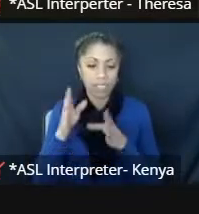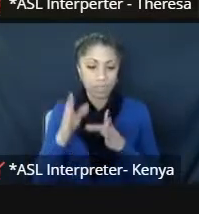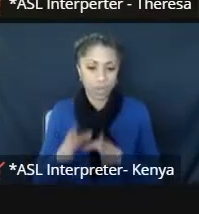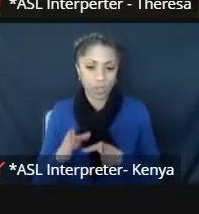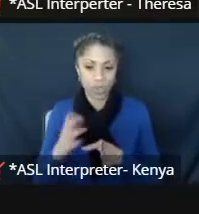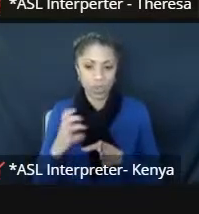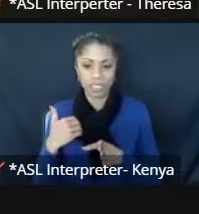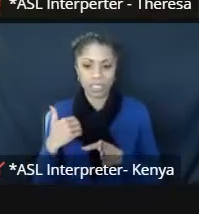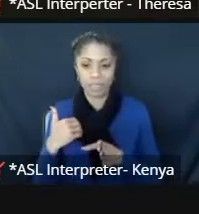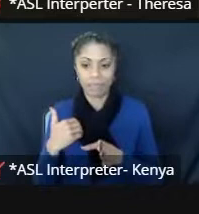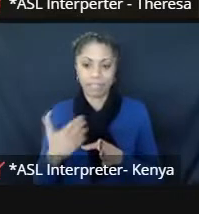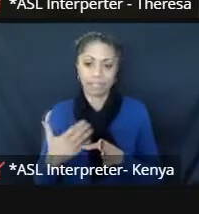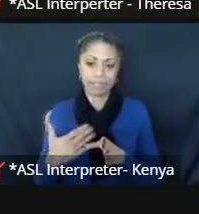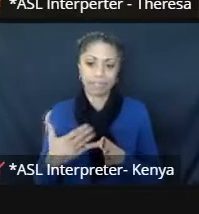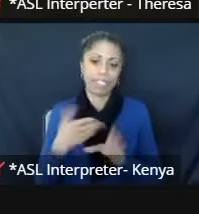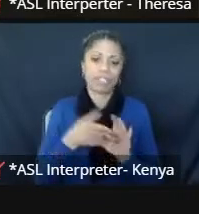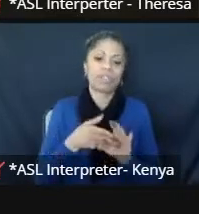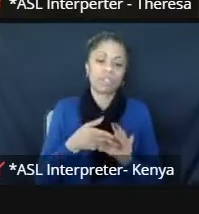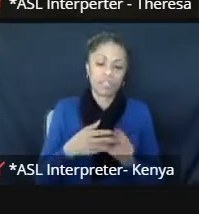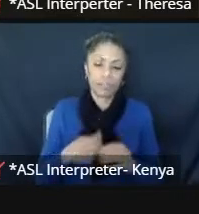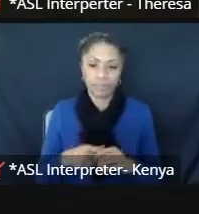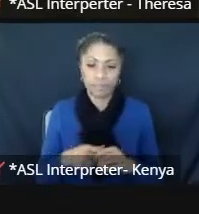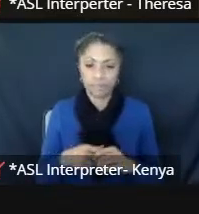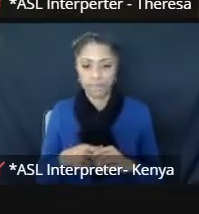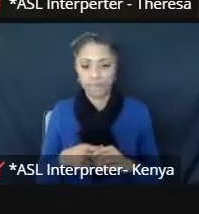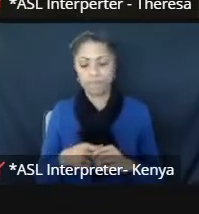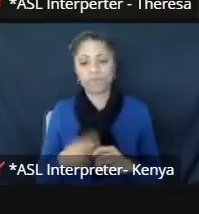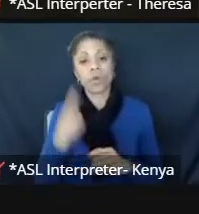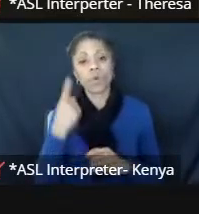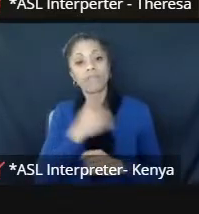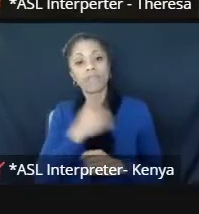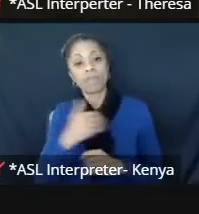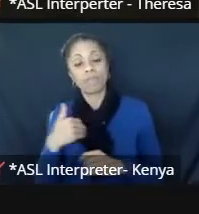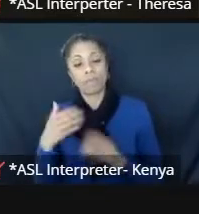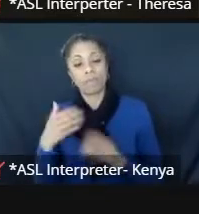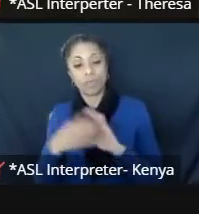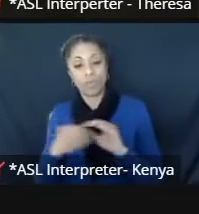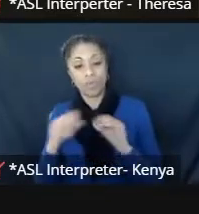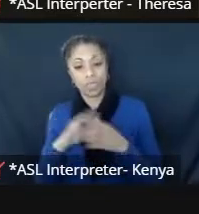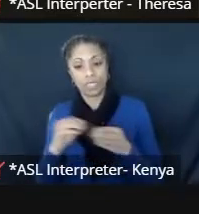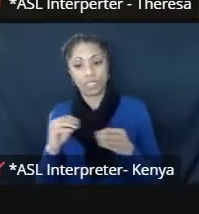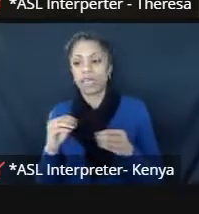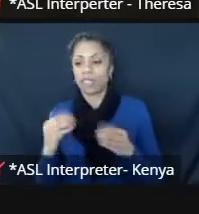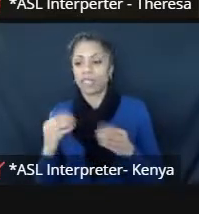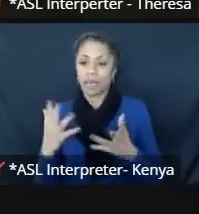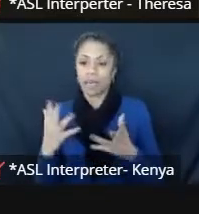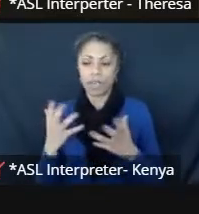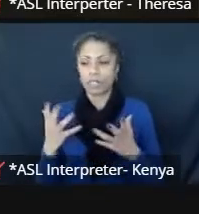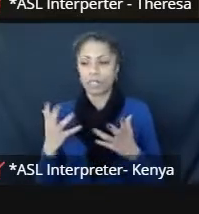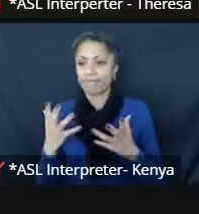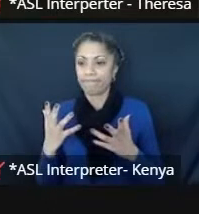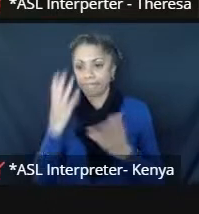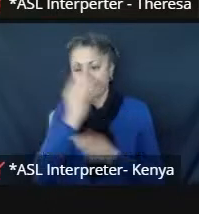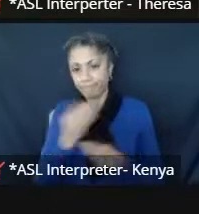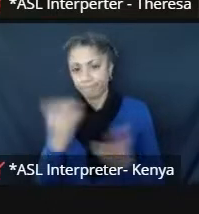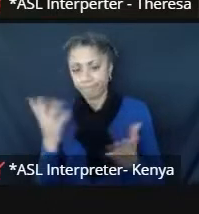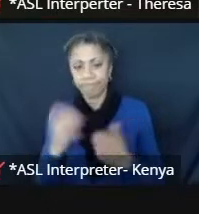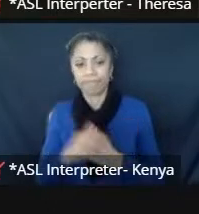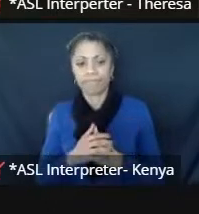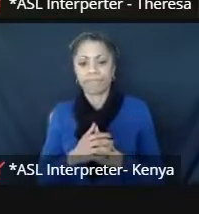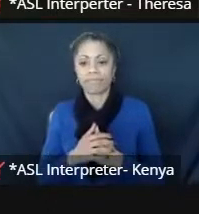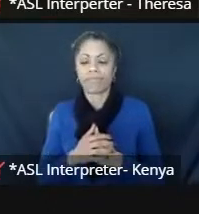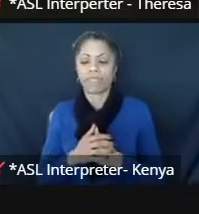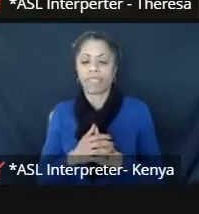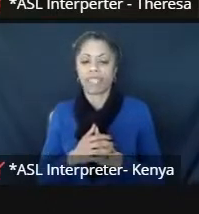well. One of the member stories that I wanted to share that I put from our application